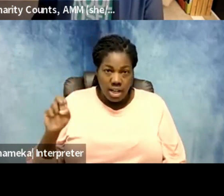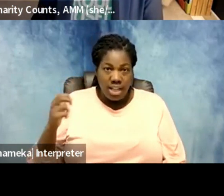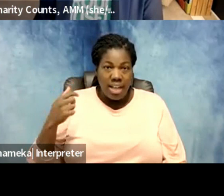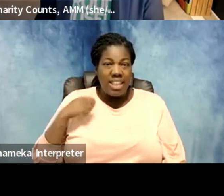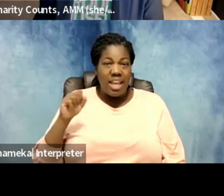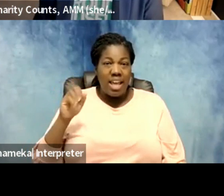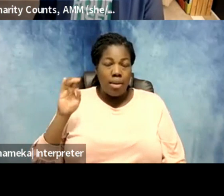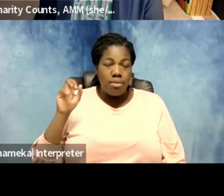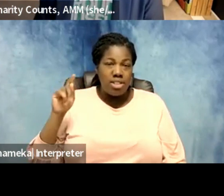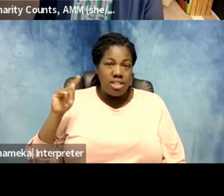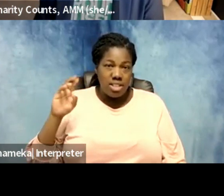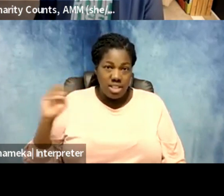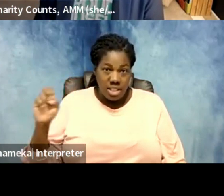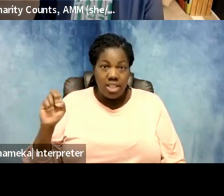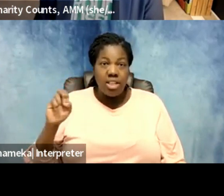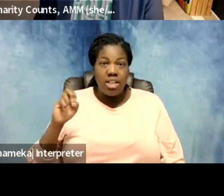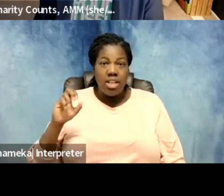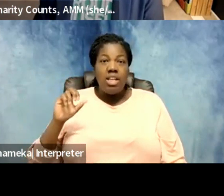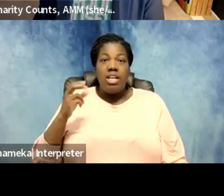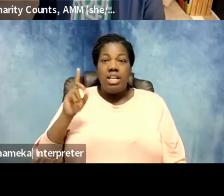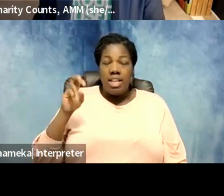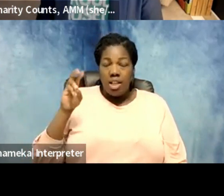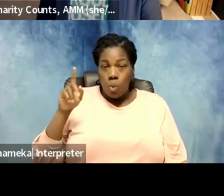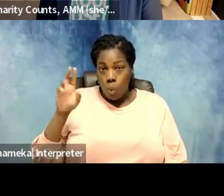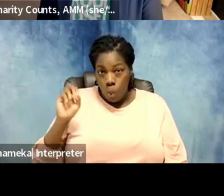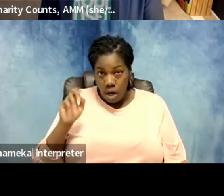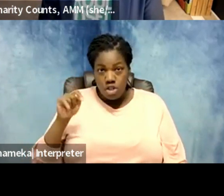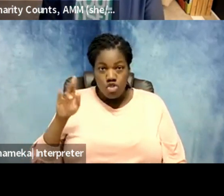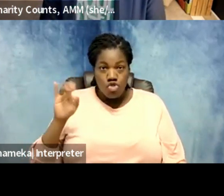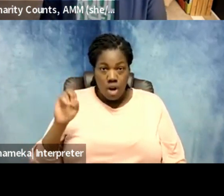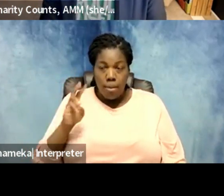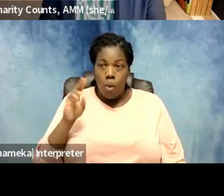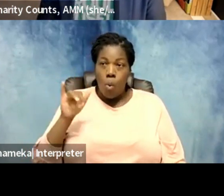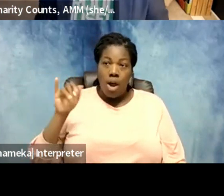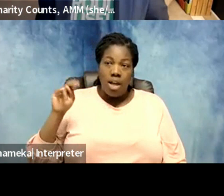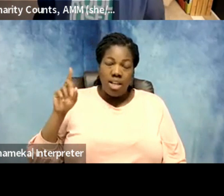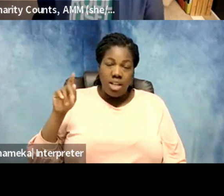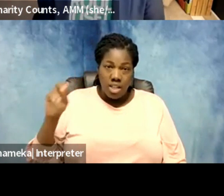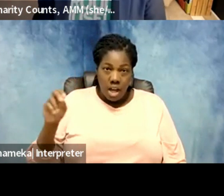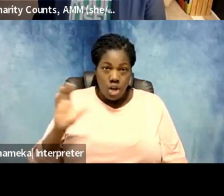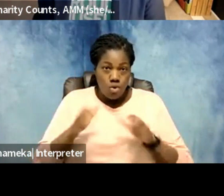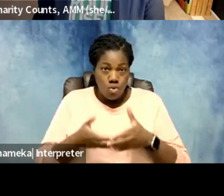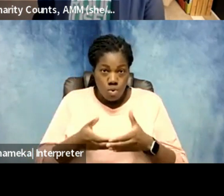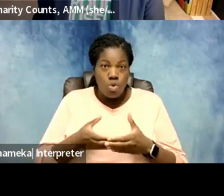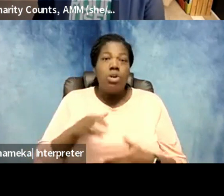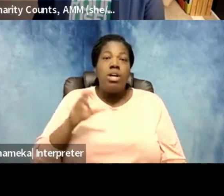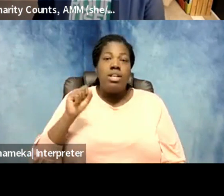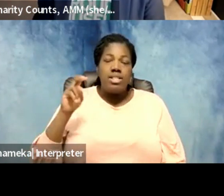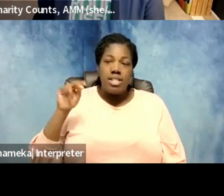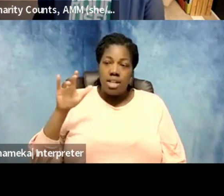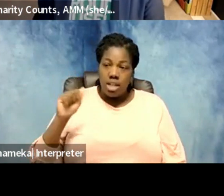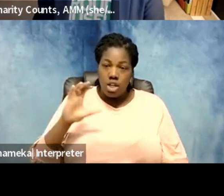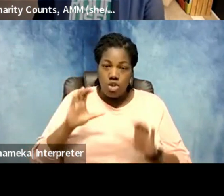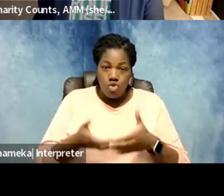tribe, the Delaware Nation, the Delaware tribe, the Wyandotte Nation, the Seneca Cayuga tribe, the